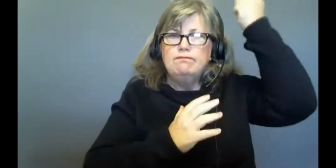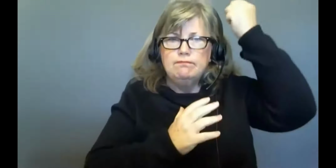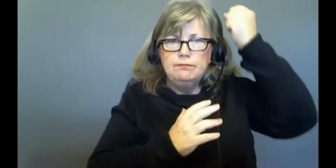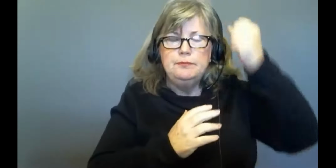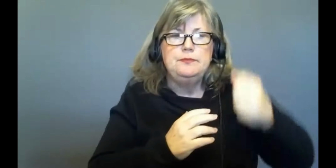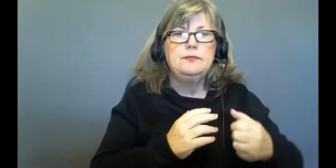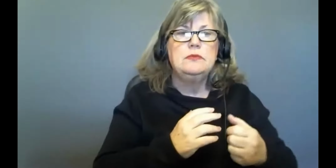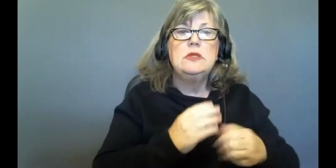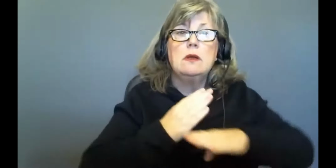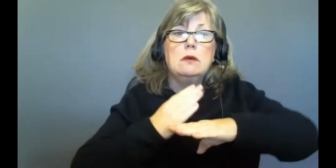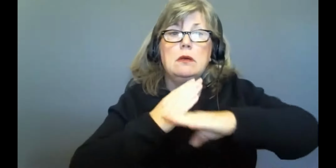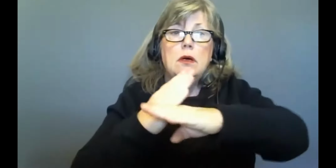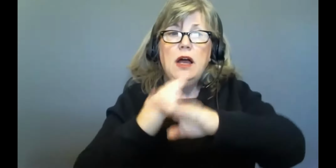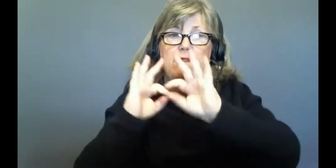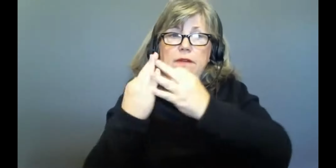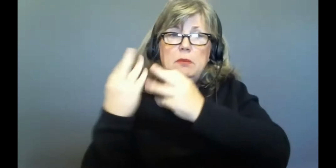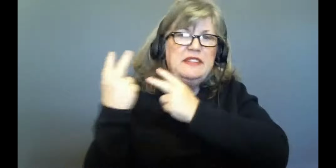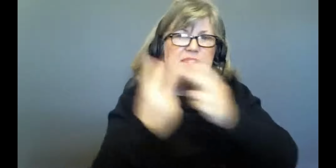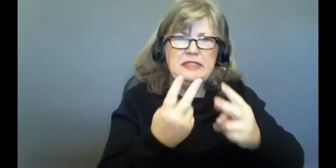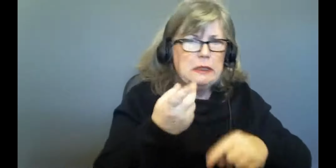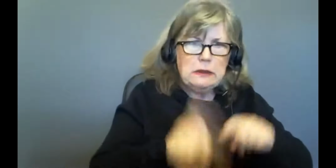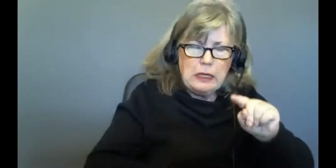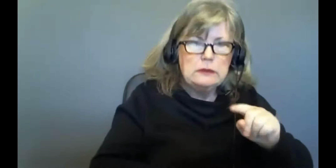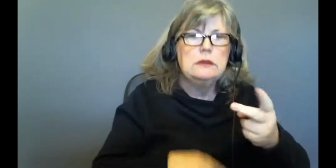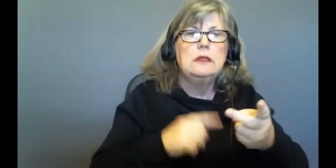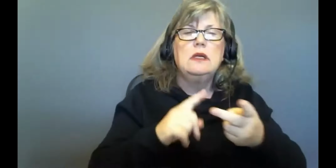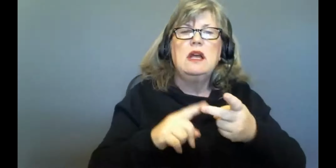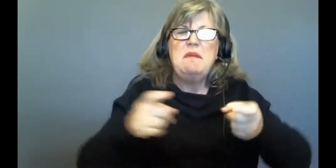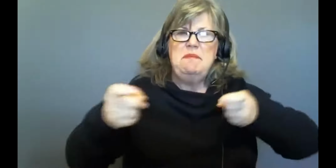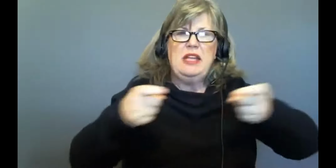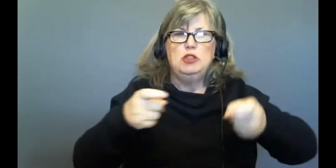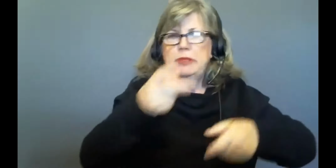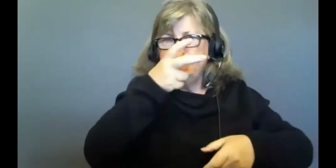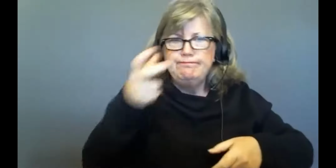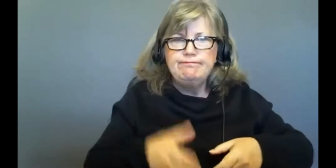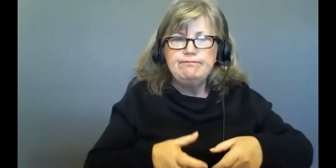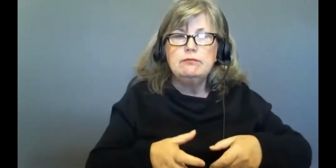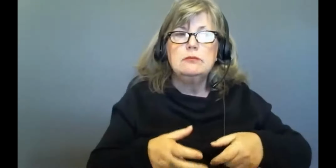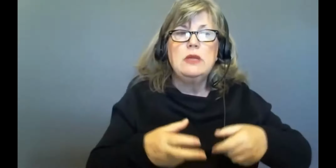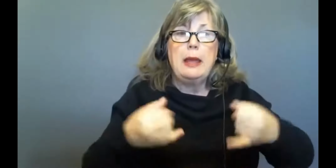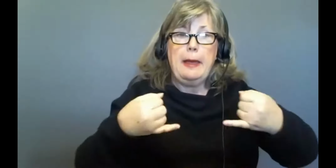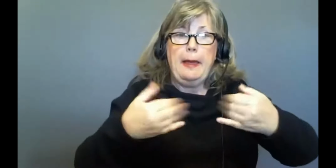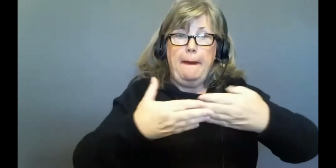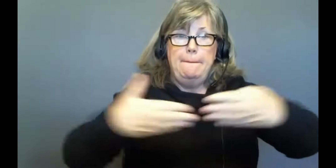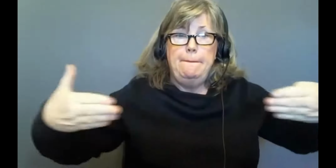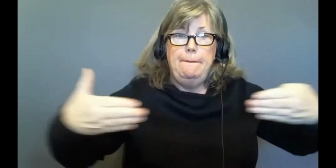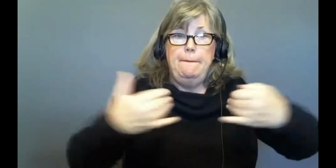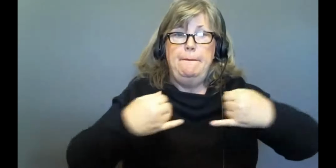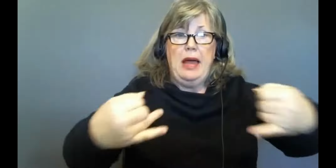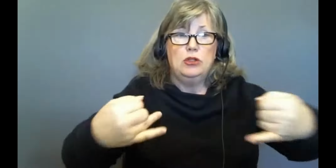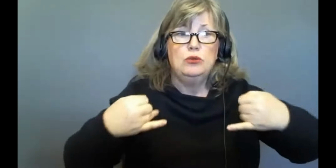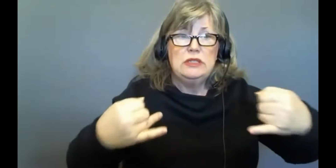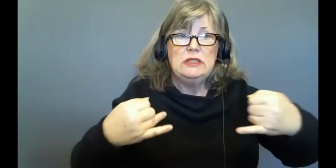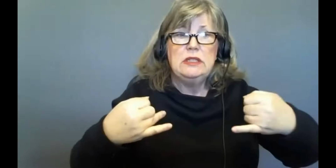family visitors, poor management, no boundaries between cold and